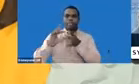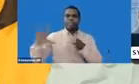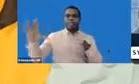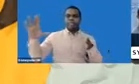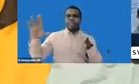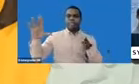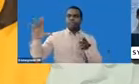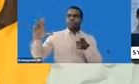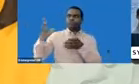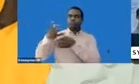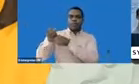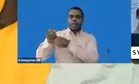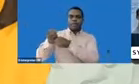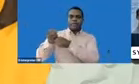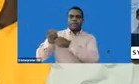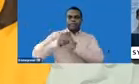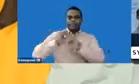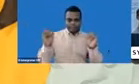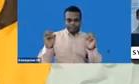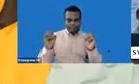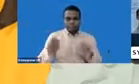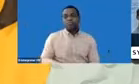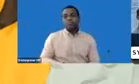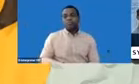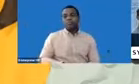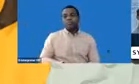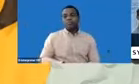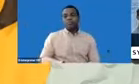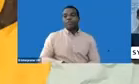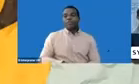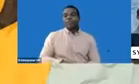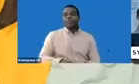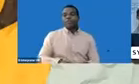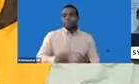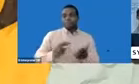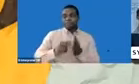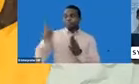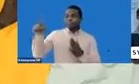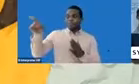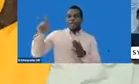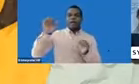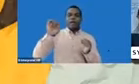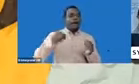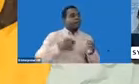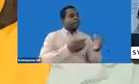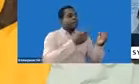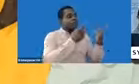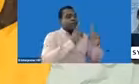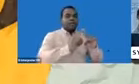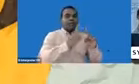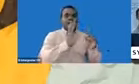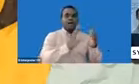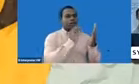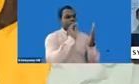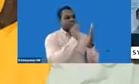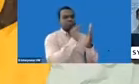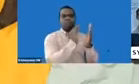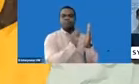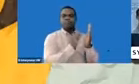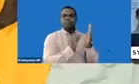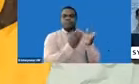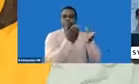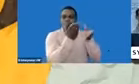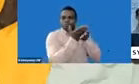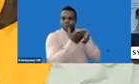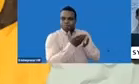feedbacks. We didn't get to recommend that or to put it in a best practice repository because, well, on the one hand, we didn't find any of those, and